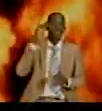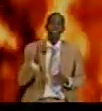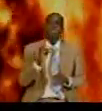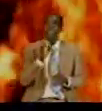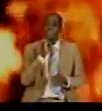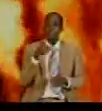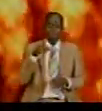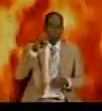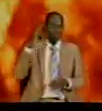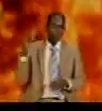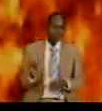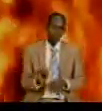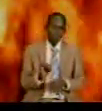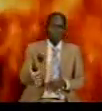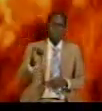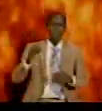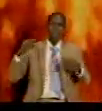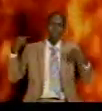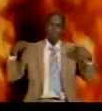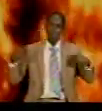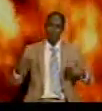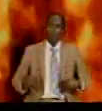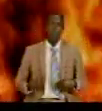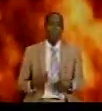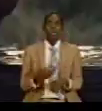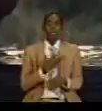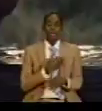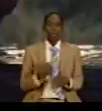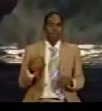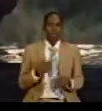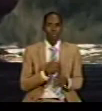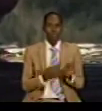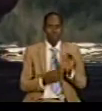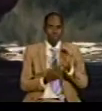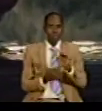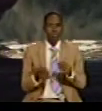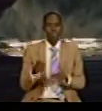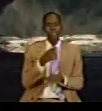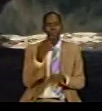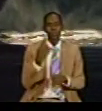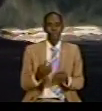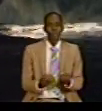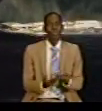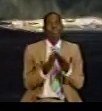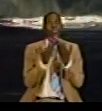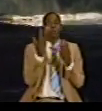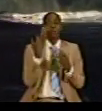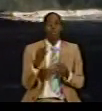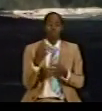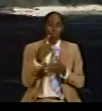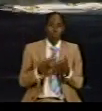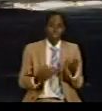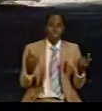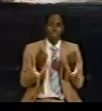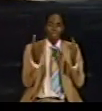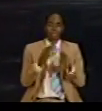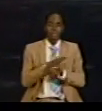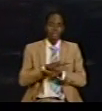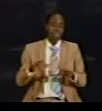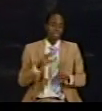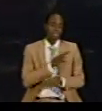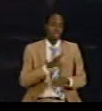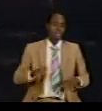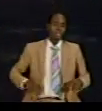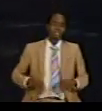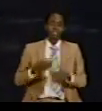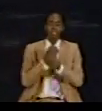eternally tormenting. And so we show them the sacrifice of what the sinless Christ mediator has